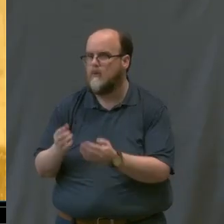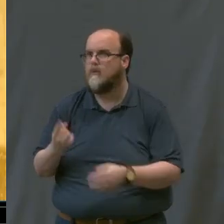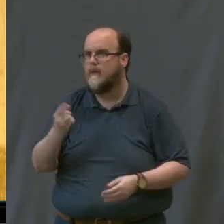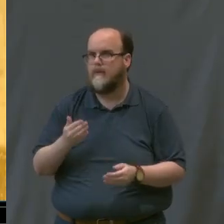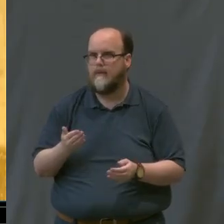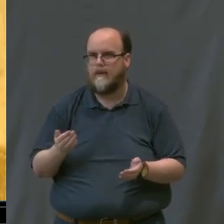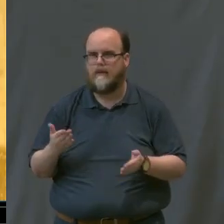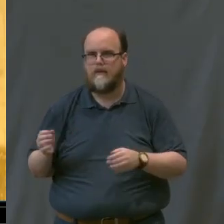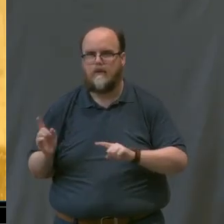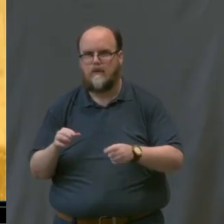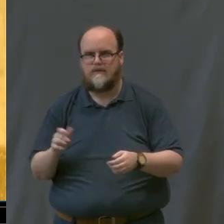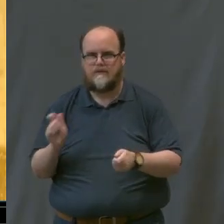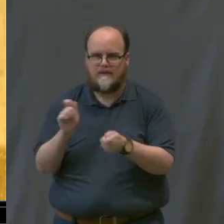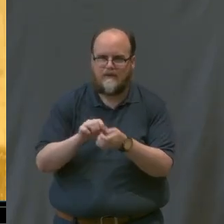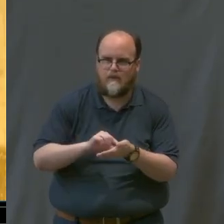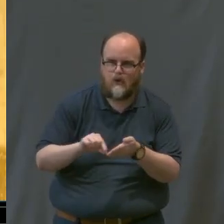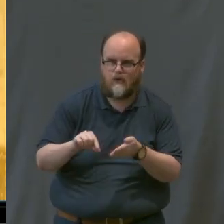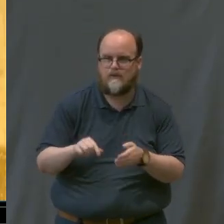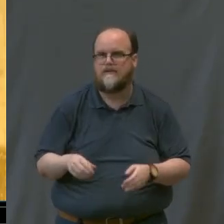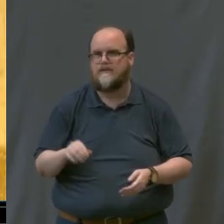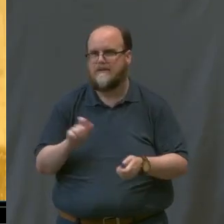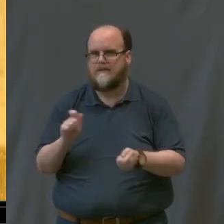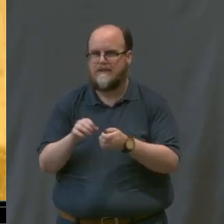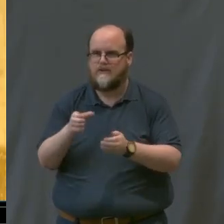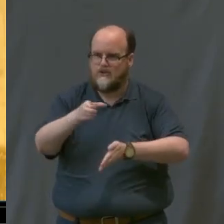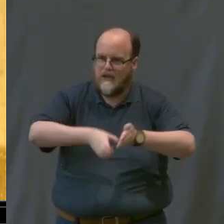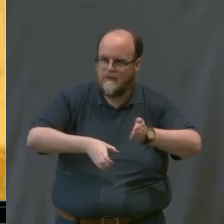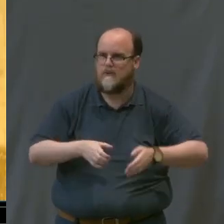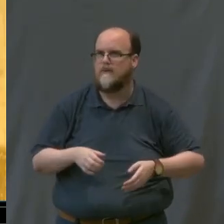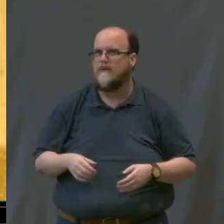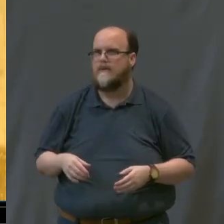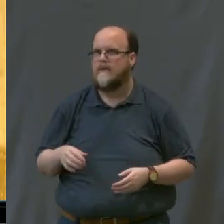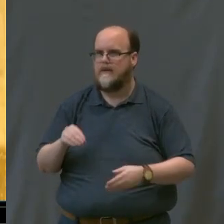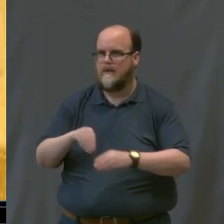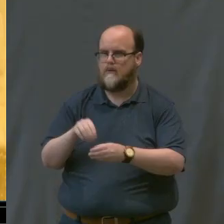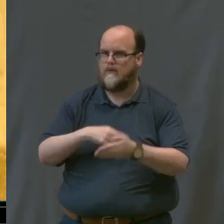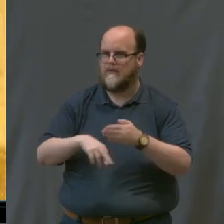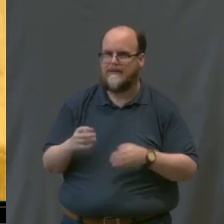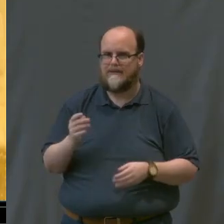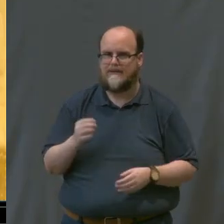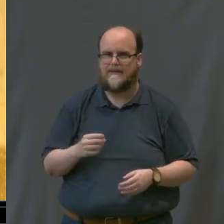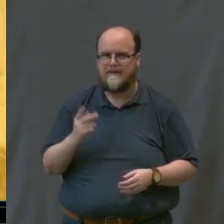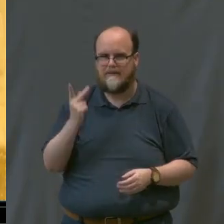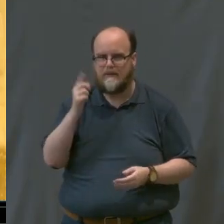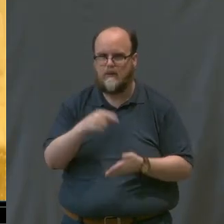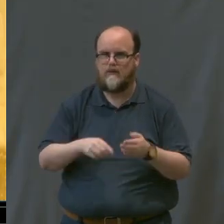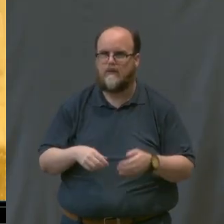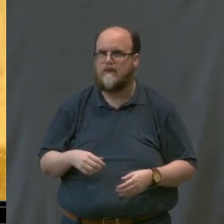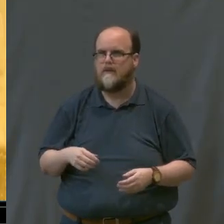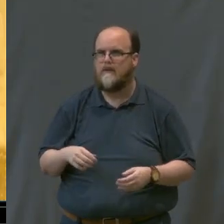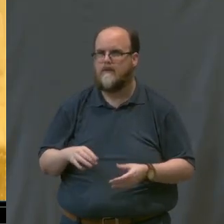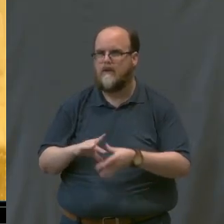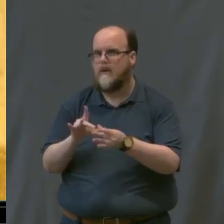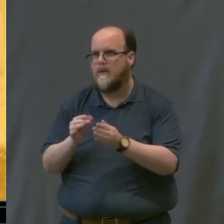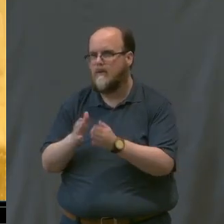some specific verses, specific chapters and specific verses in Revelation to see what this commentator thought about them and how he